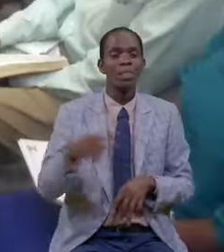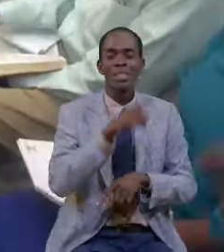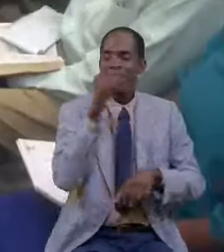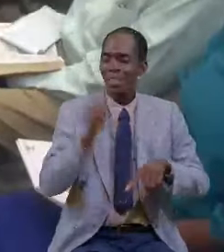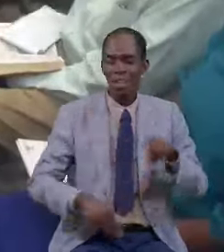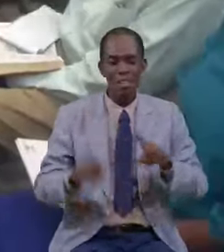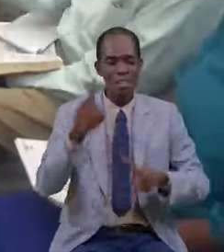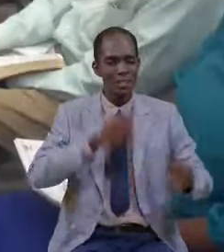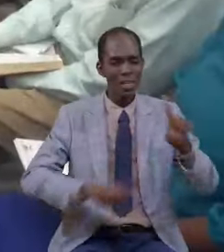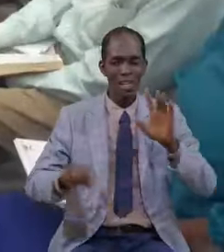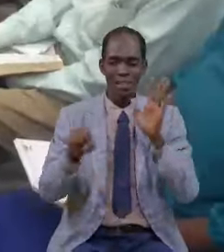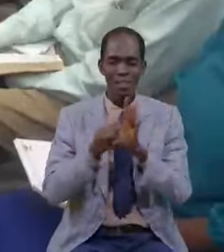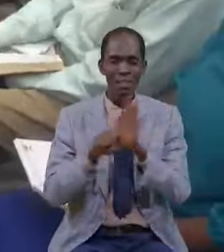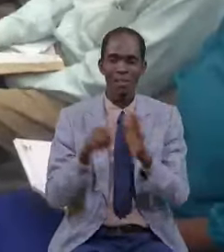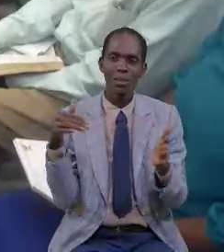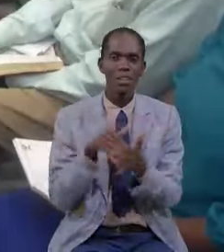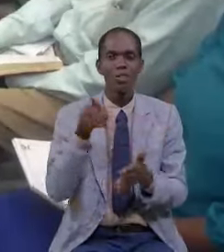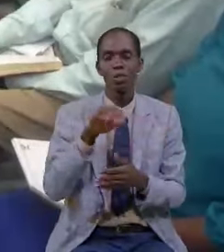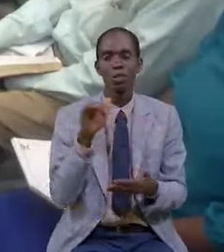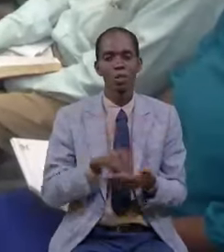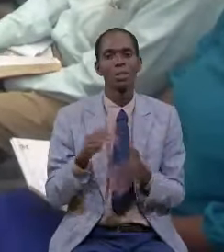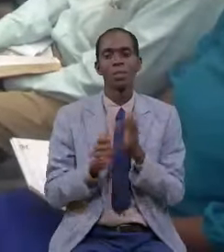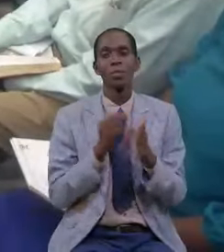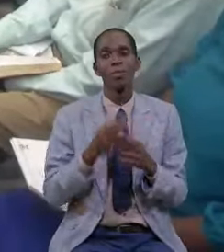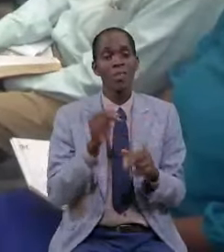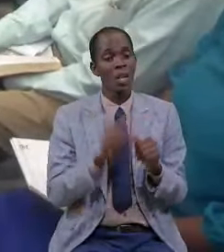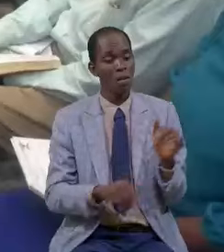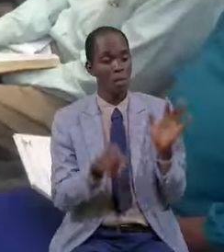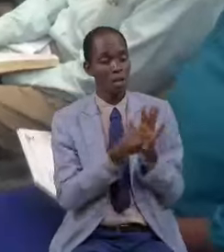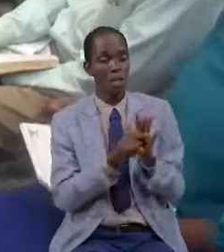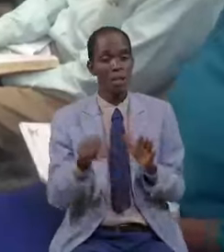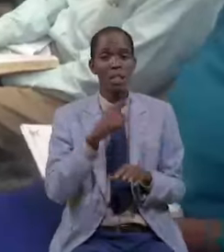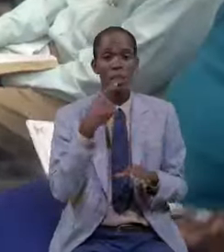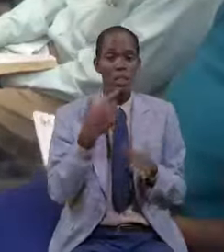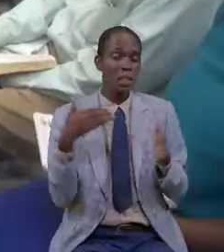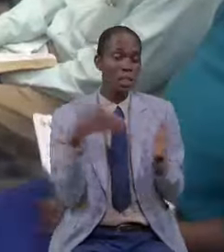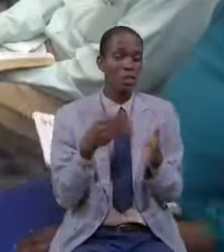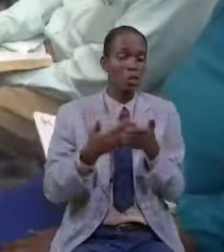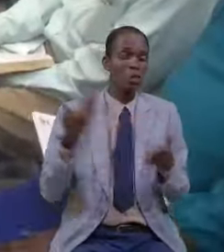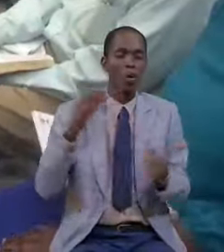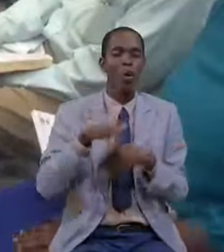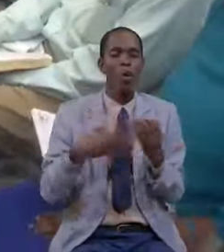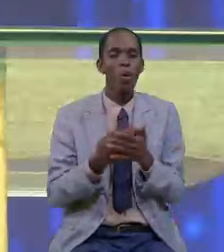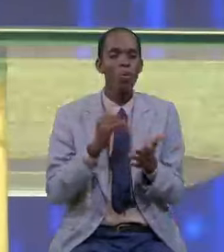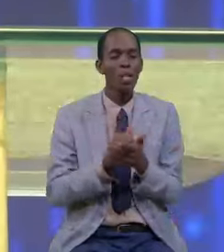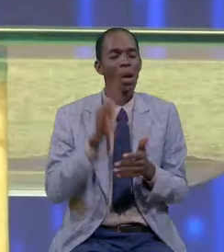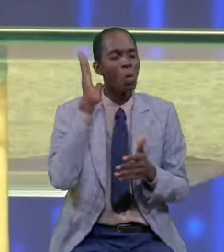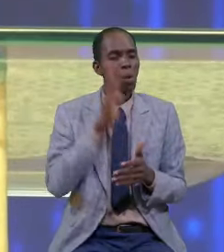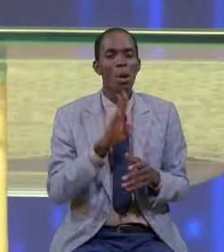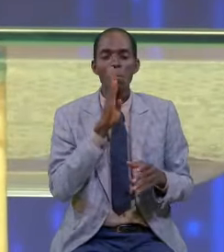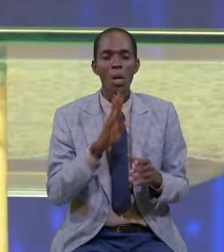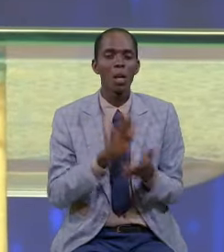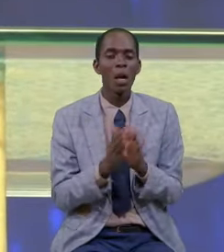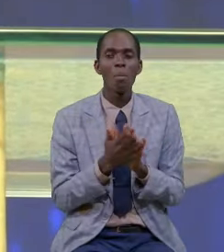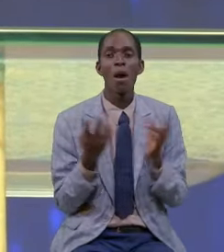you. Any negative thing they said, all that one will go down the drain. But then there's going to be a